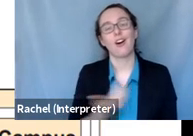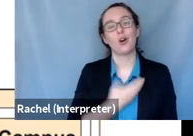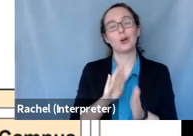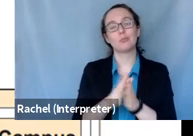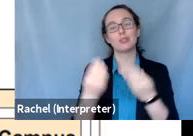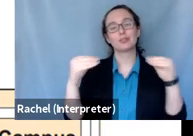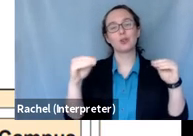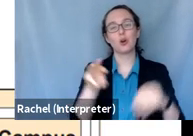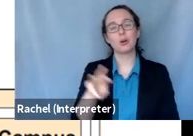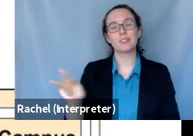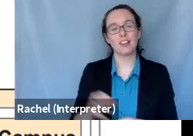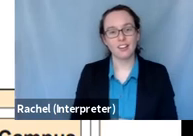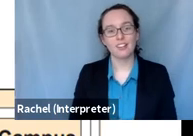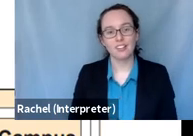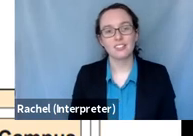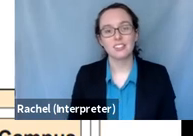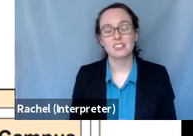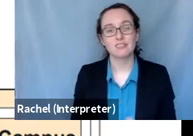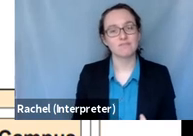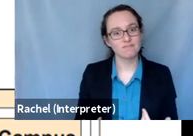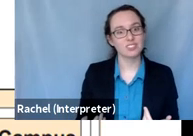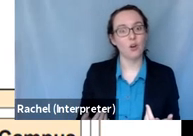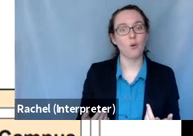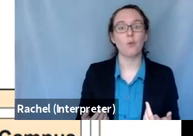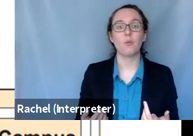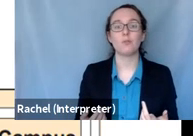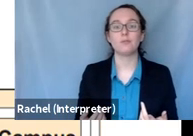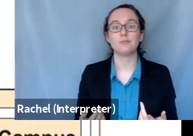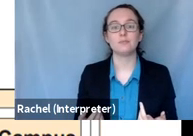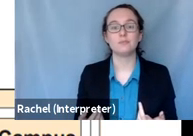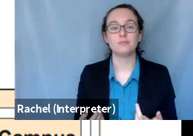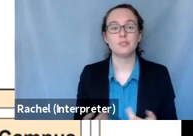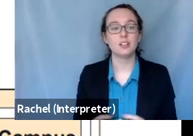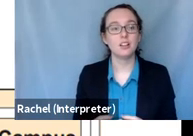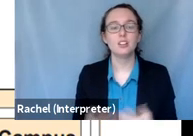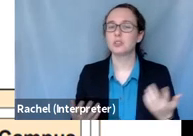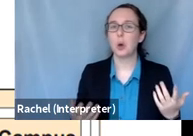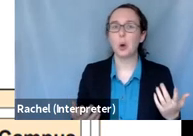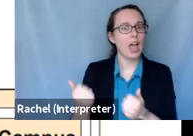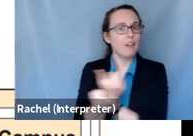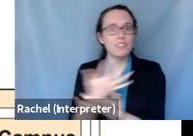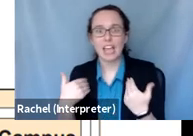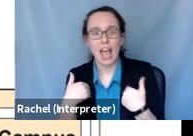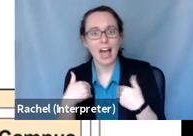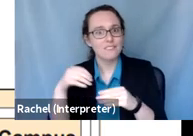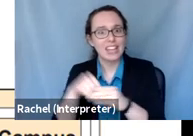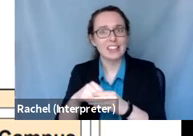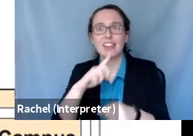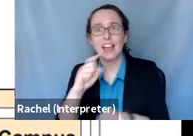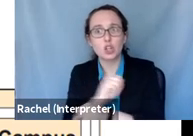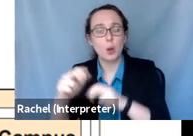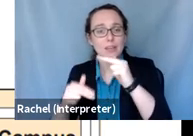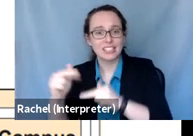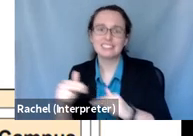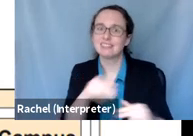sell in the brick and mortar store here on campus is eligible at the website. And also we're connected to a bigger, broader